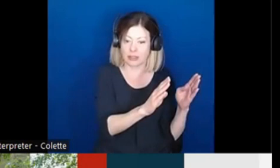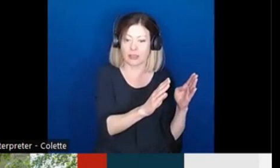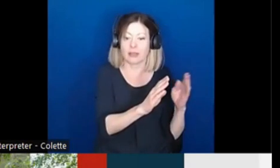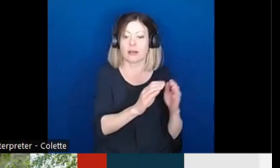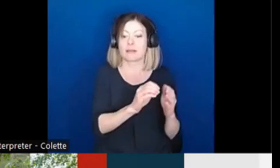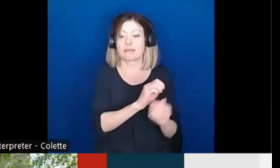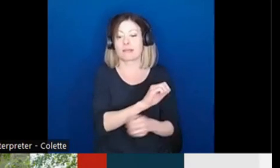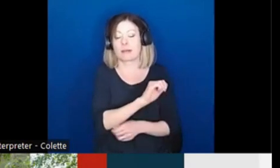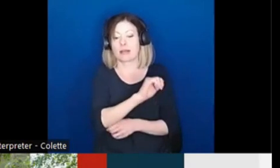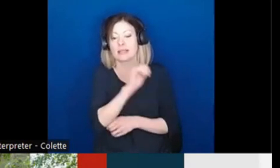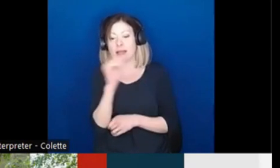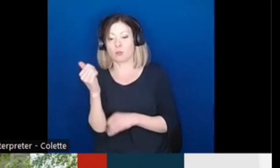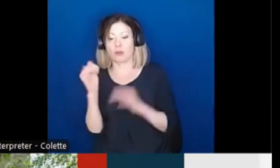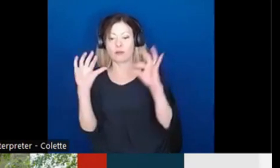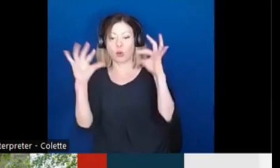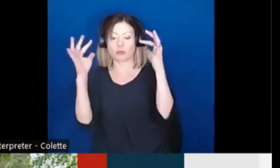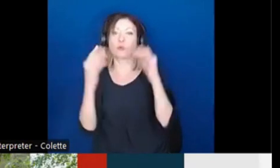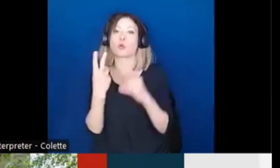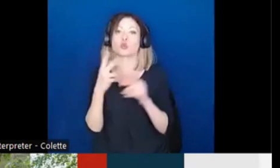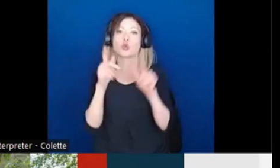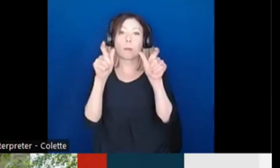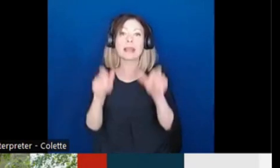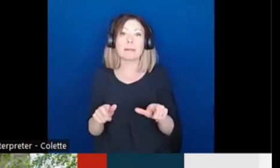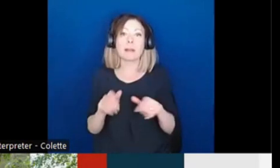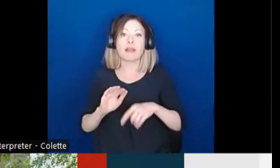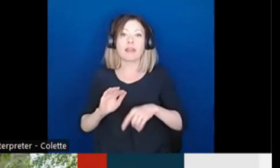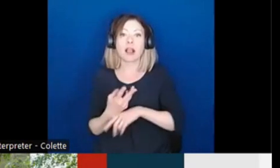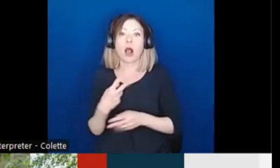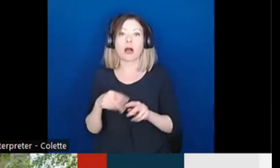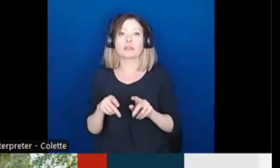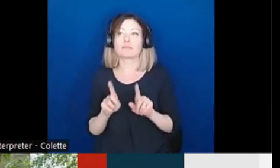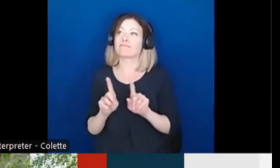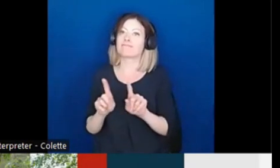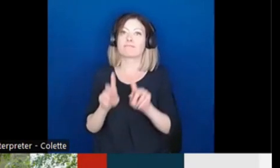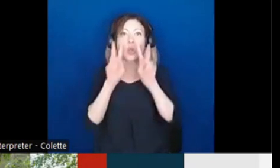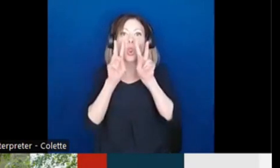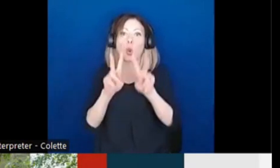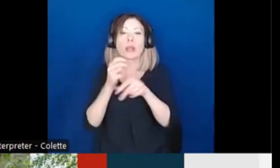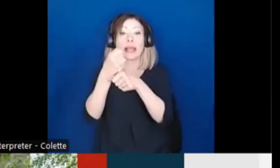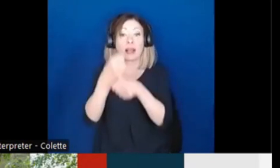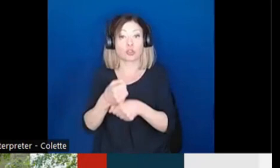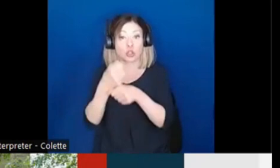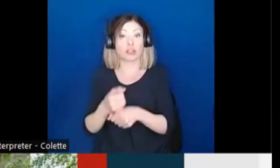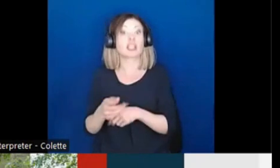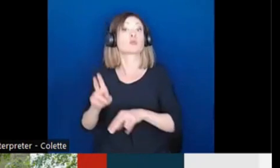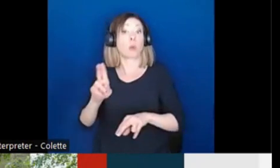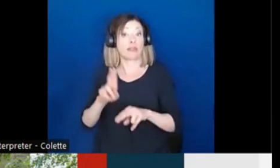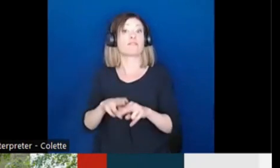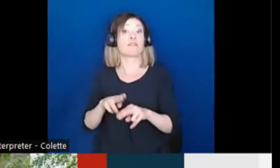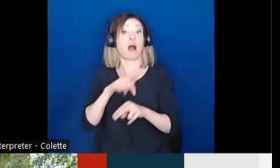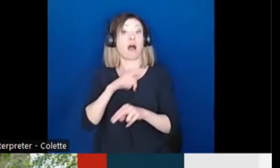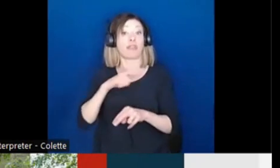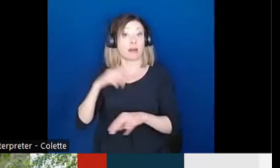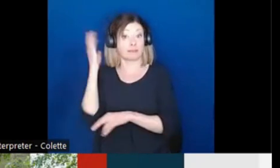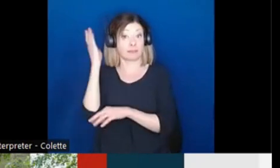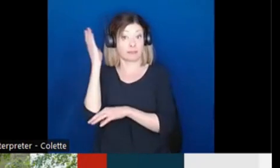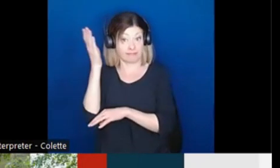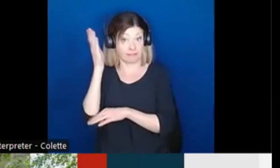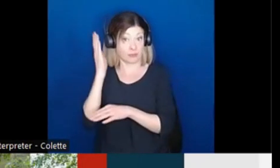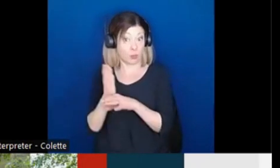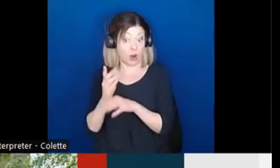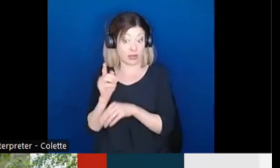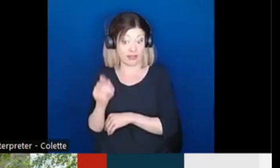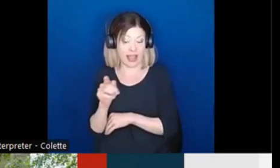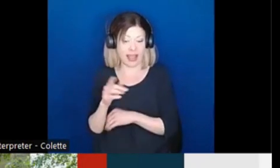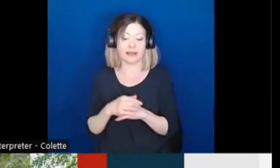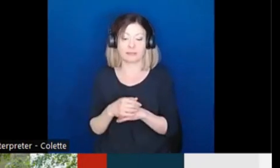got two visitors stood in the garden looking out at the church where Patrick preached. What you don't see is what is in between,